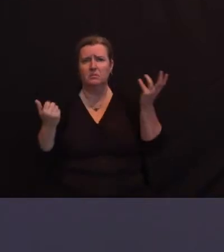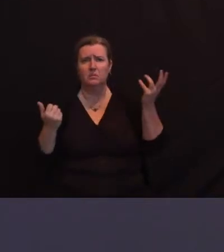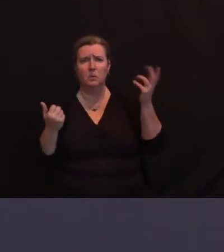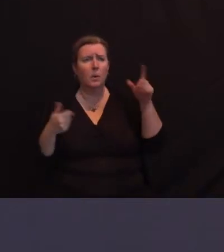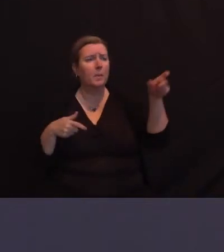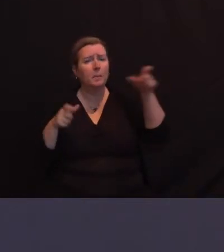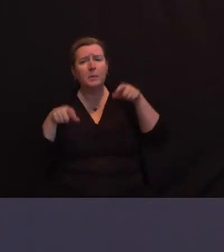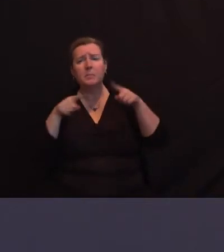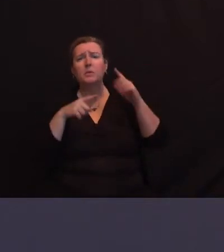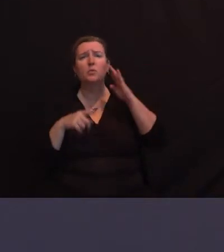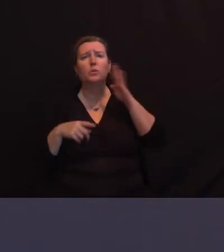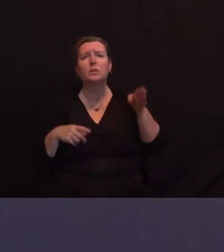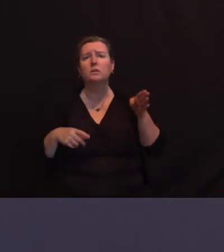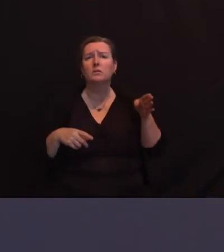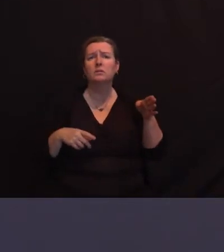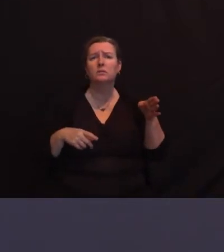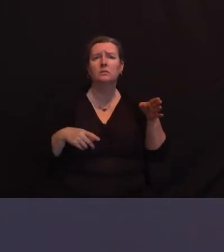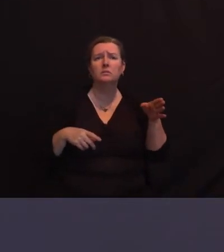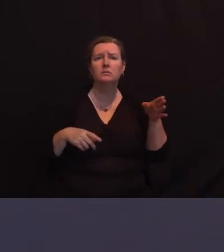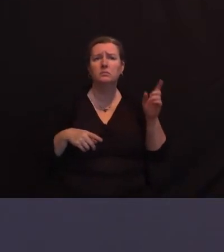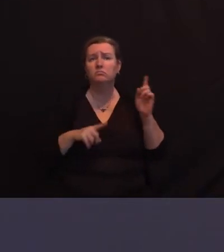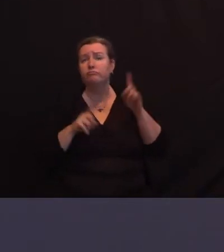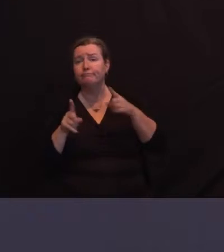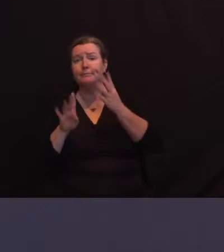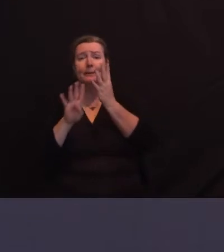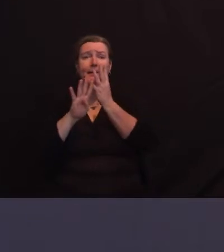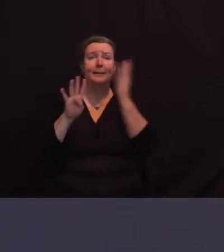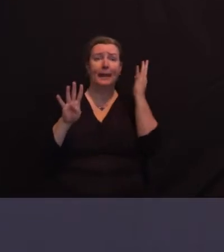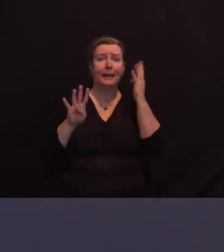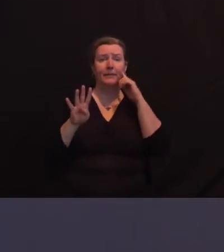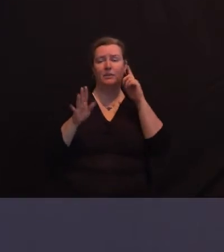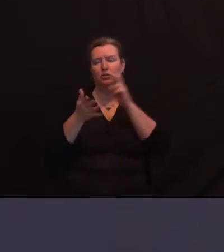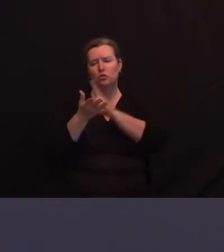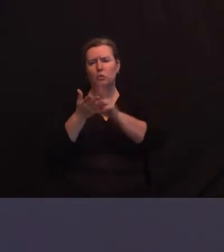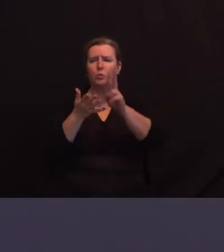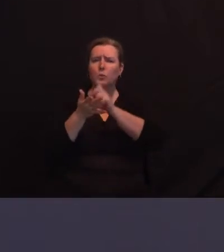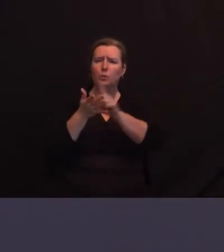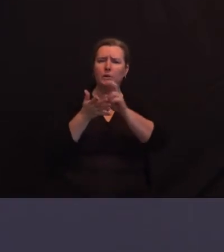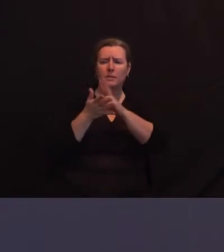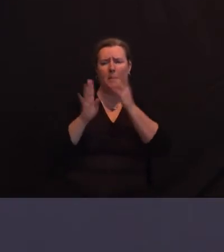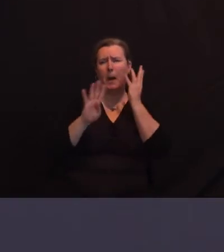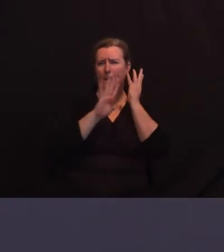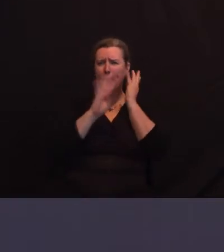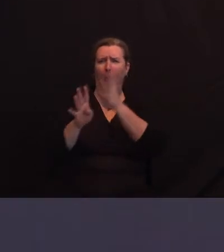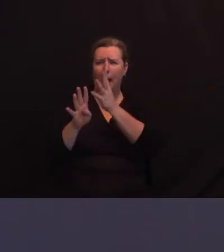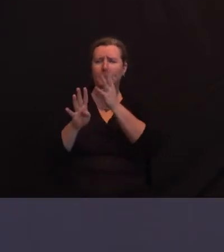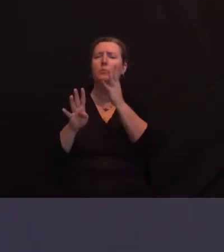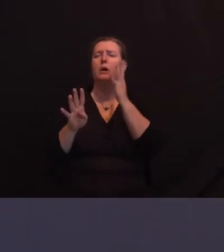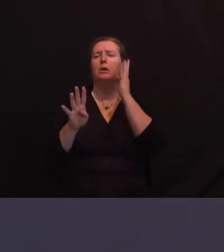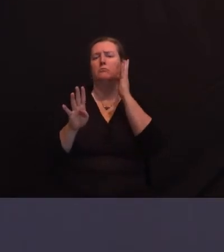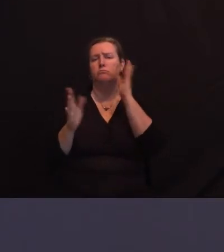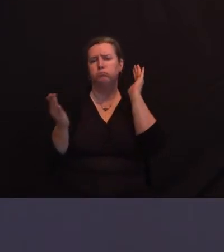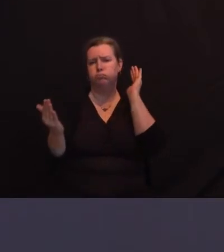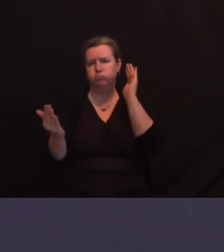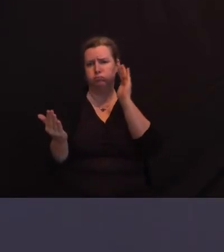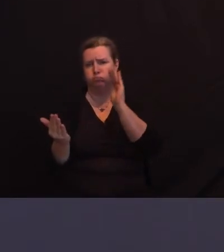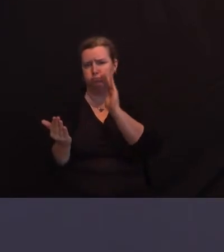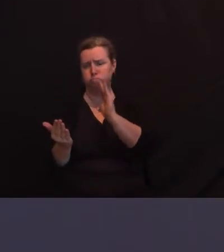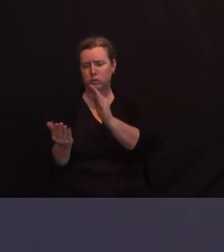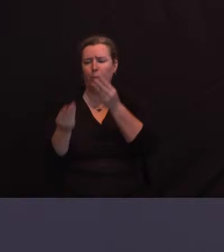and we'll probably have a few days or maybe even a couple of weeks where there's a lot of activity, but I think you feel confident, and I feel confident we'll meet